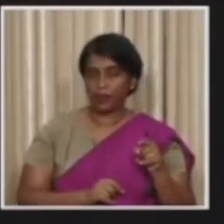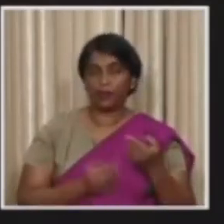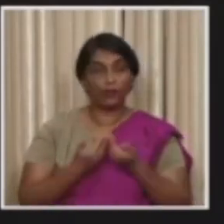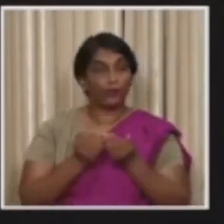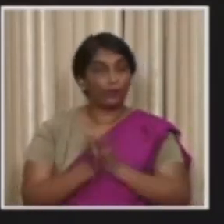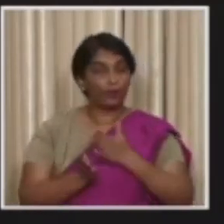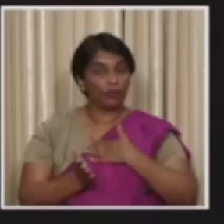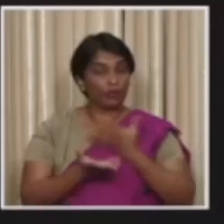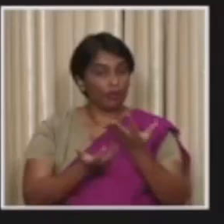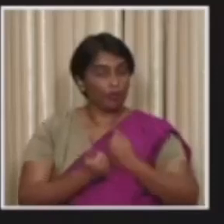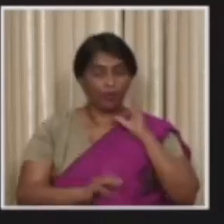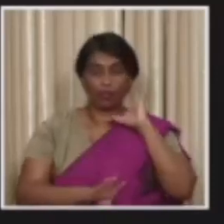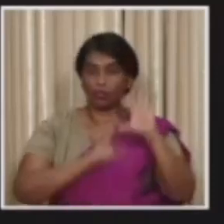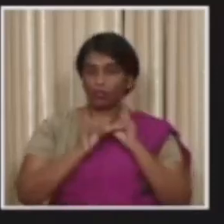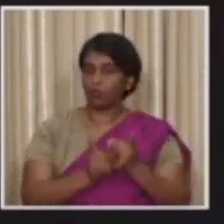Tamanta labena toroturu mata